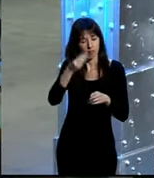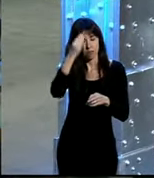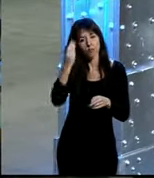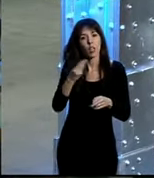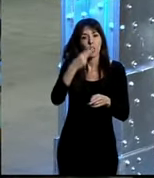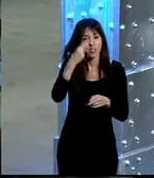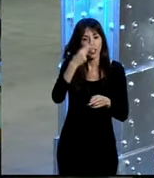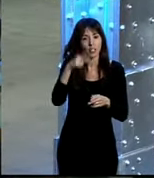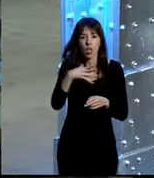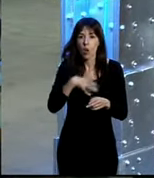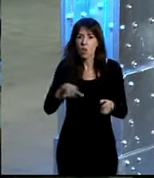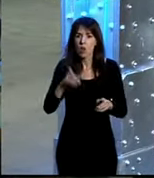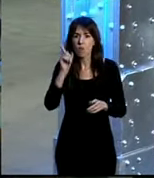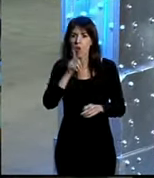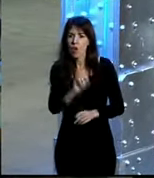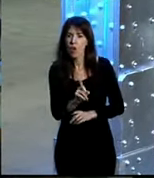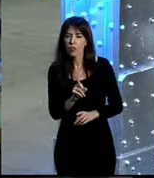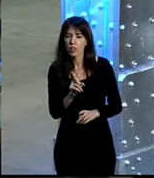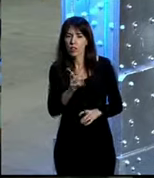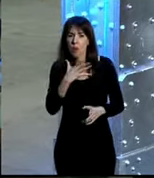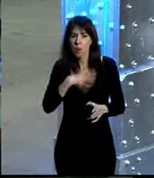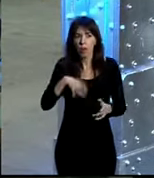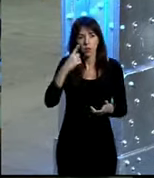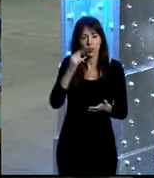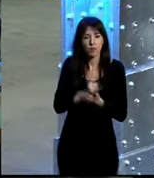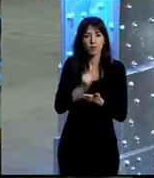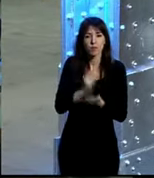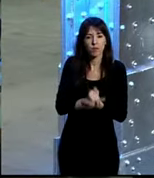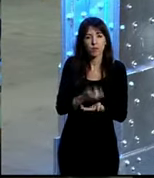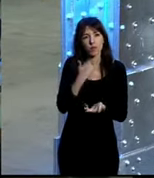we can explore. I think it's quite interesting, and in fact you can leave that non-fiction